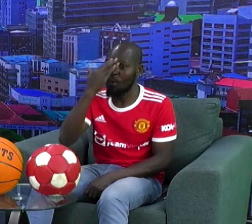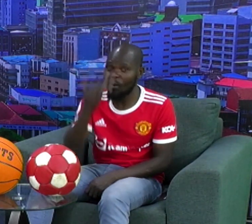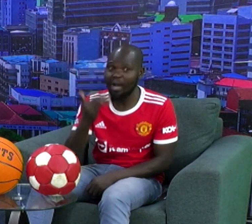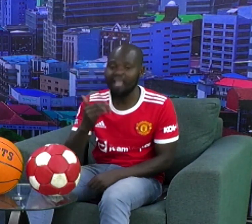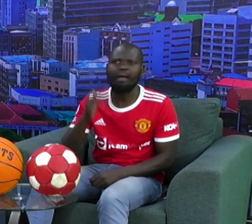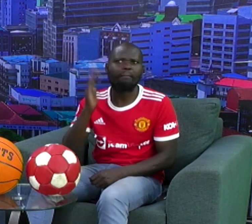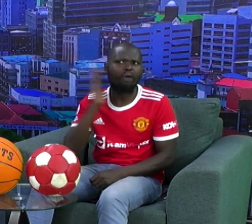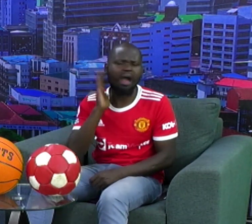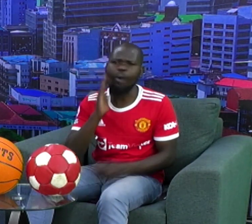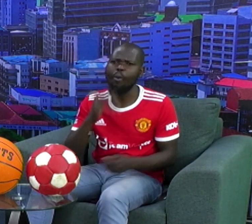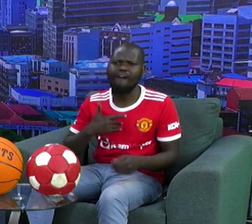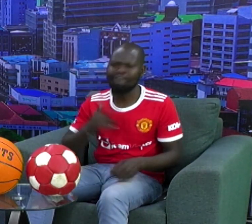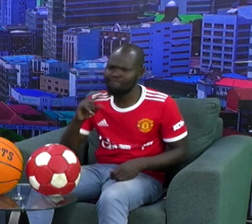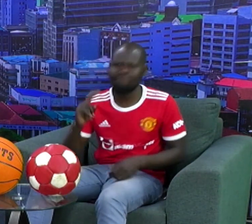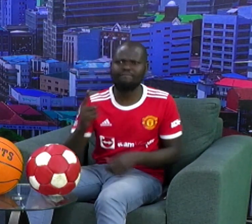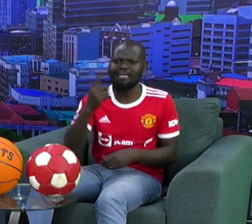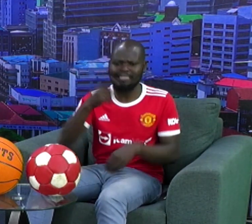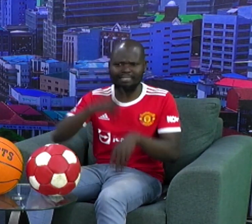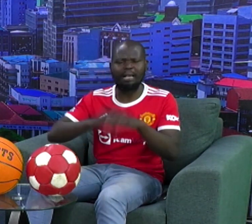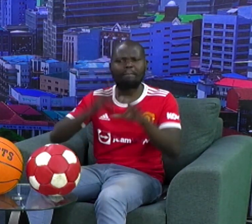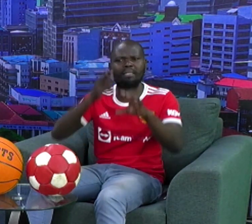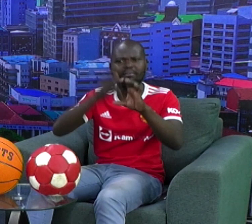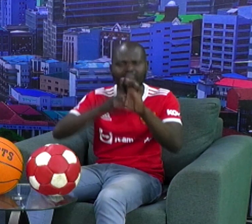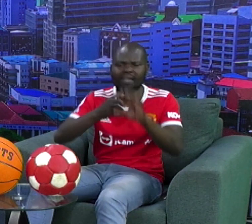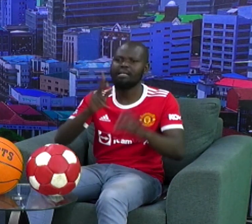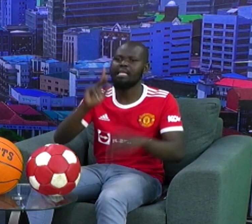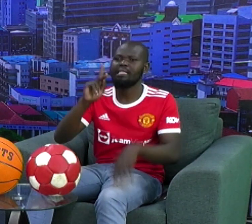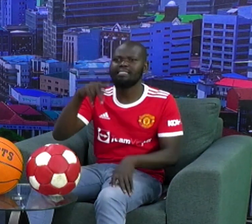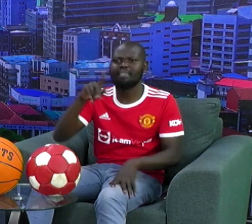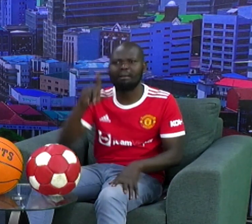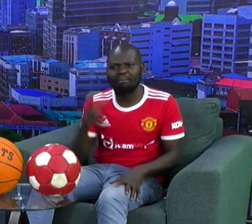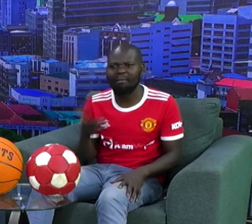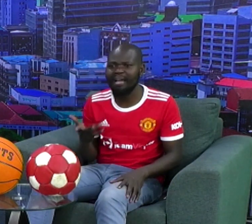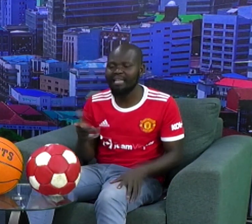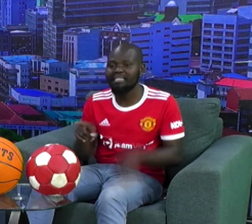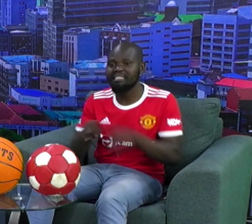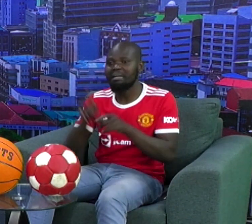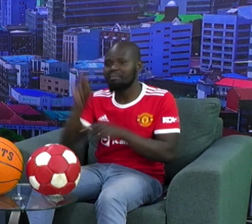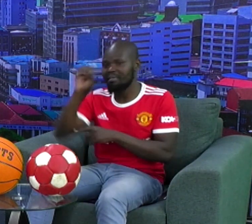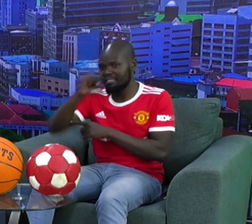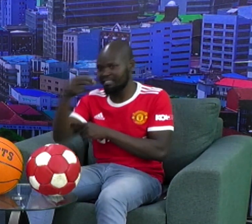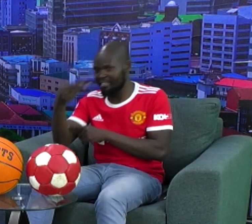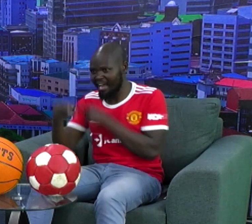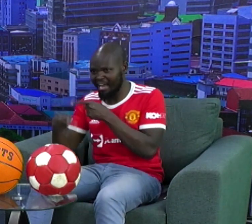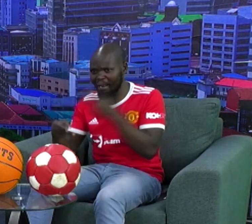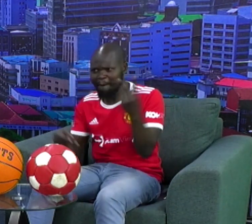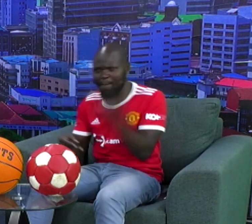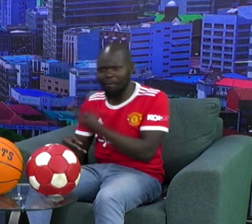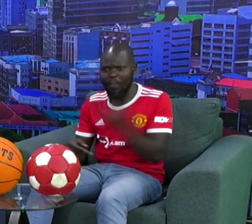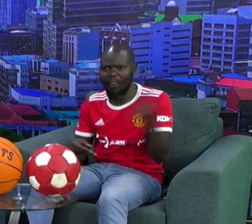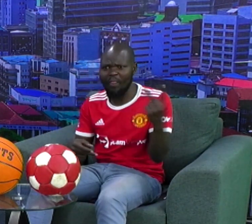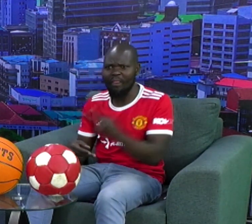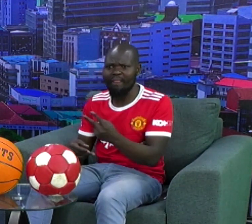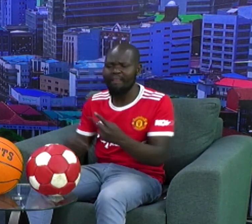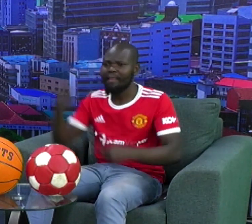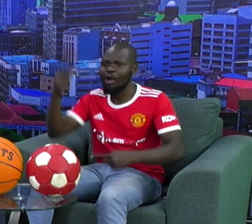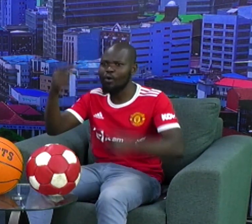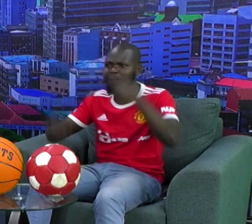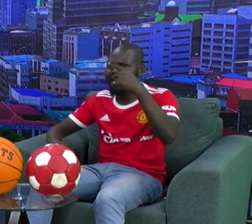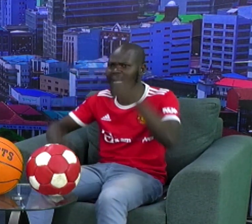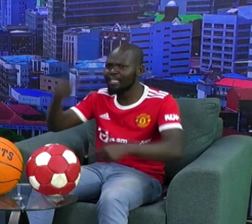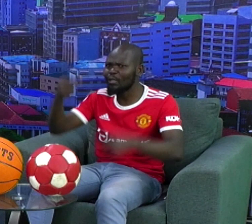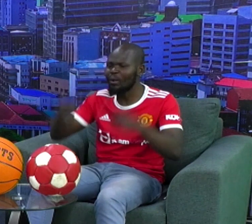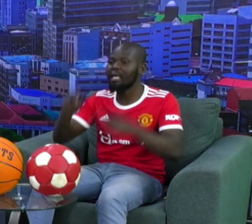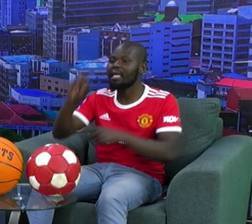is really good, and Moranga, they're really encouraged. It's the first time to participate in the KPL, and also Shabana,